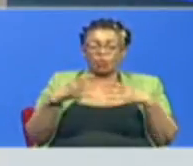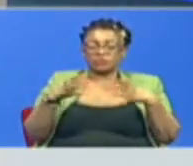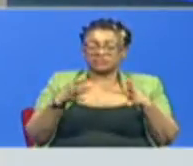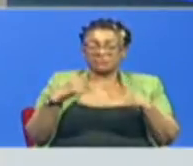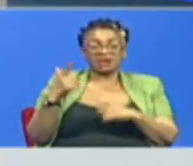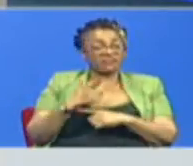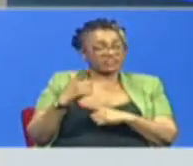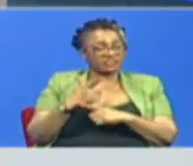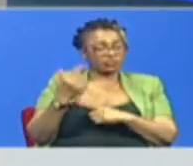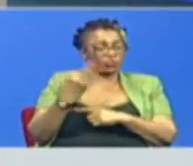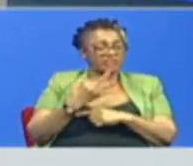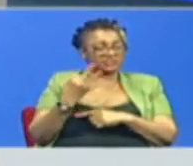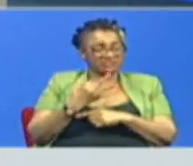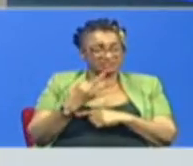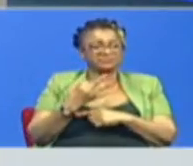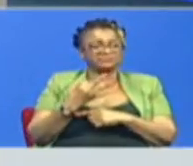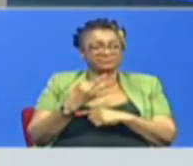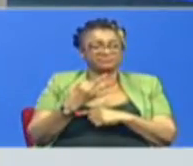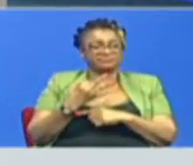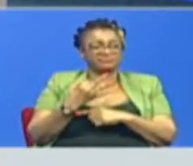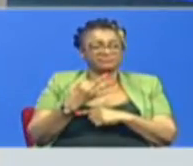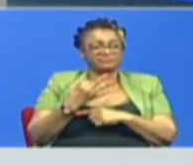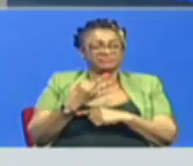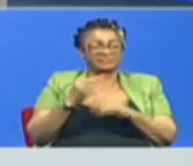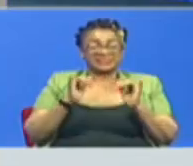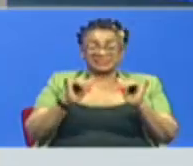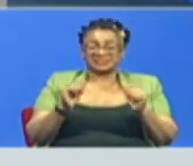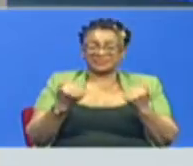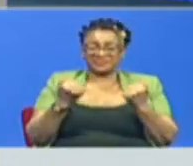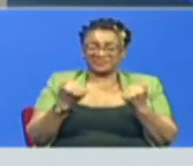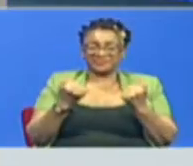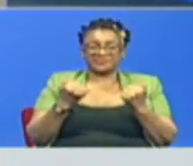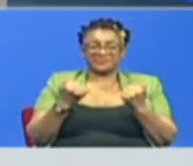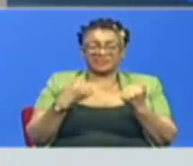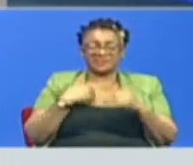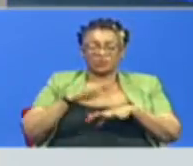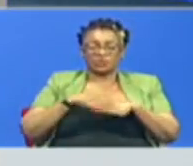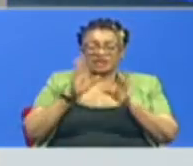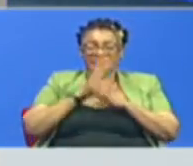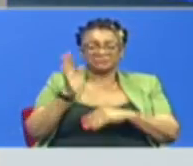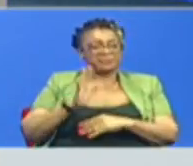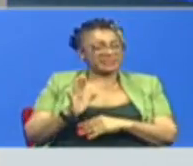Coverage Wednesday. In the meantime, stay safe and have yourselves a good night. Bye-bye.